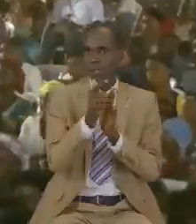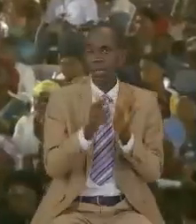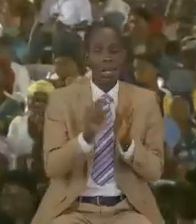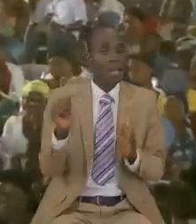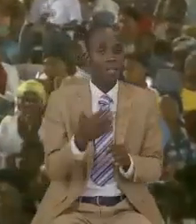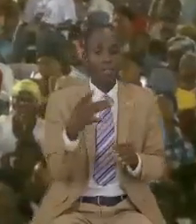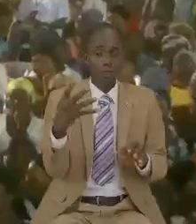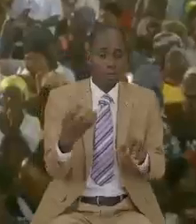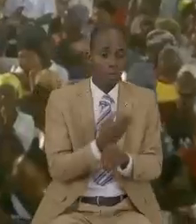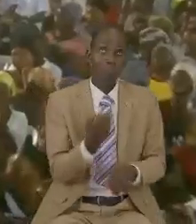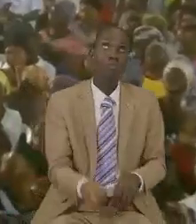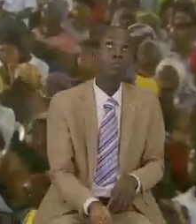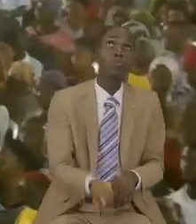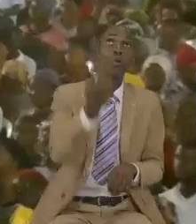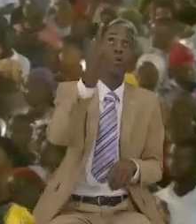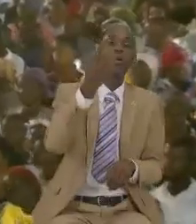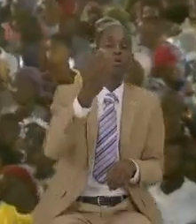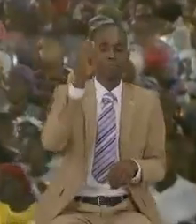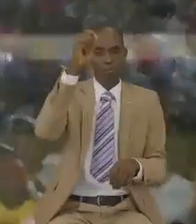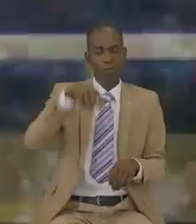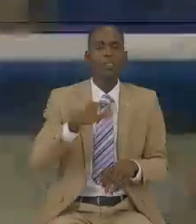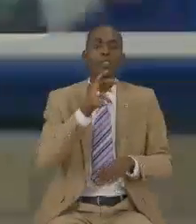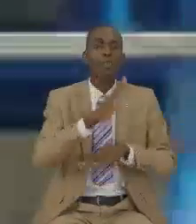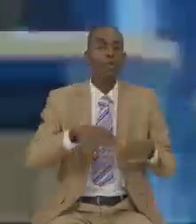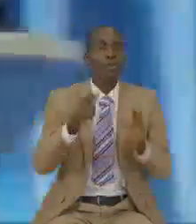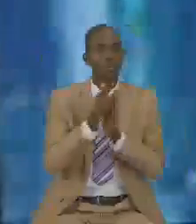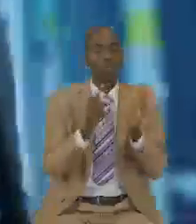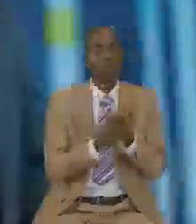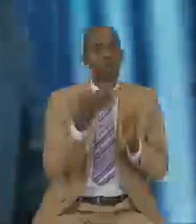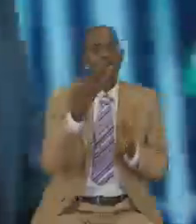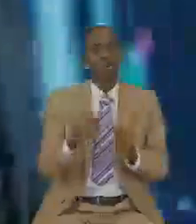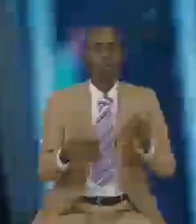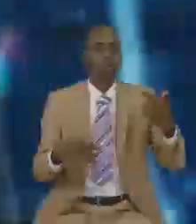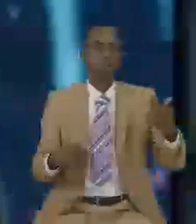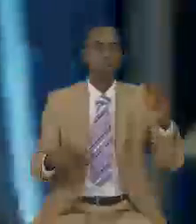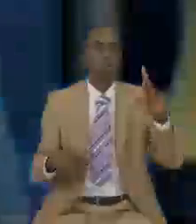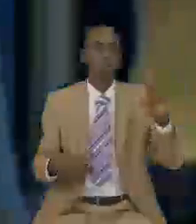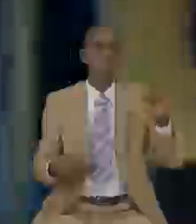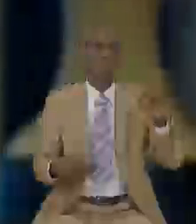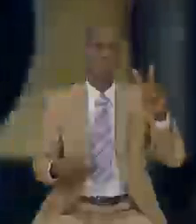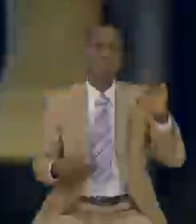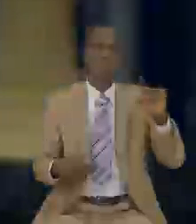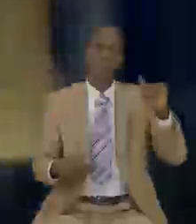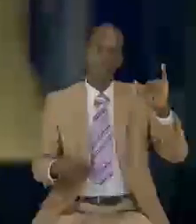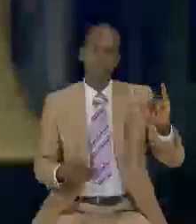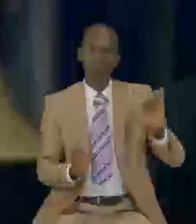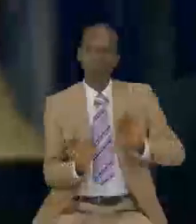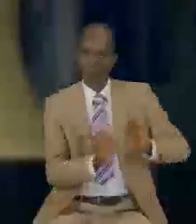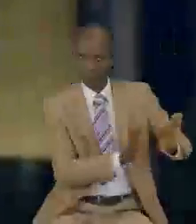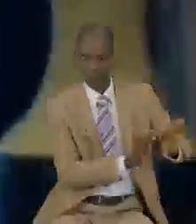up, welcome that. We call it the law of gravity. There is the law of grace.